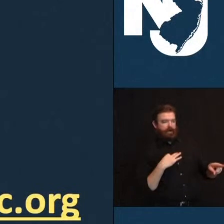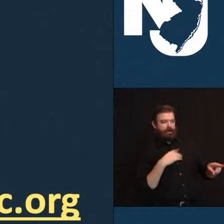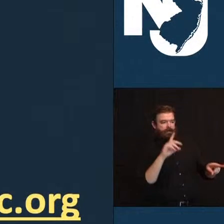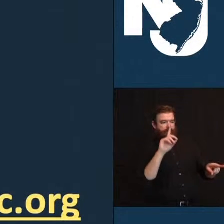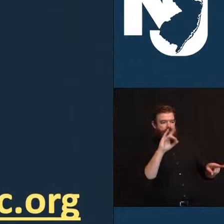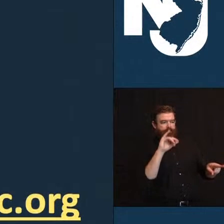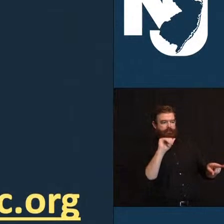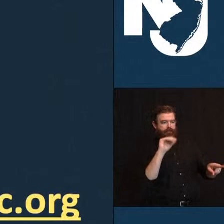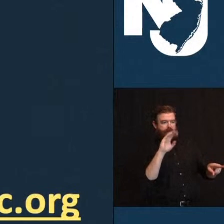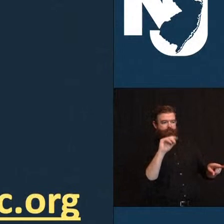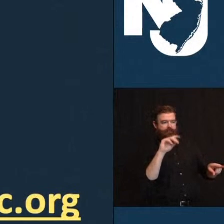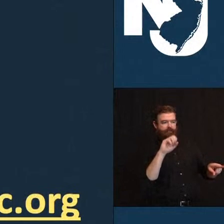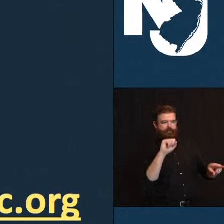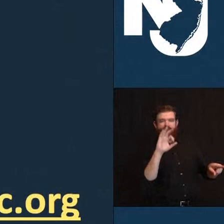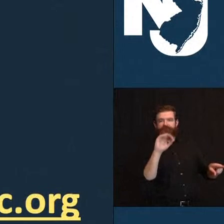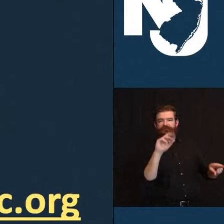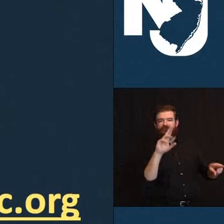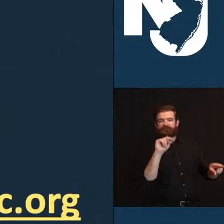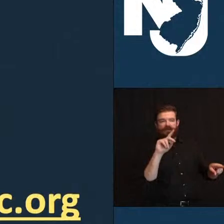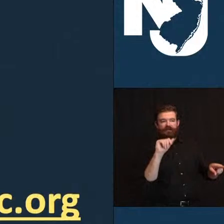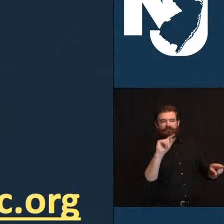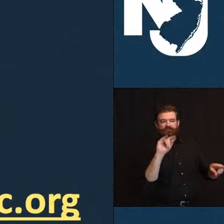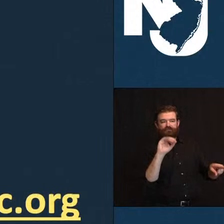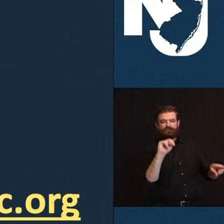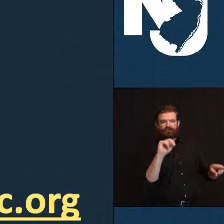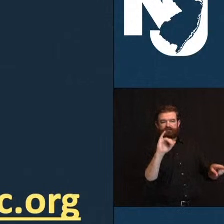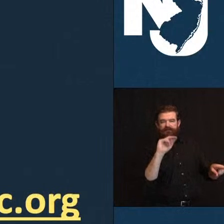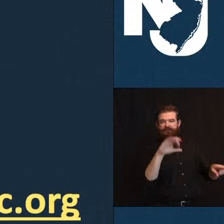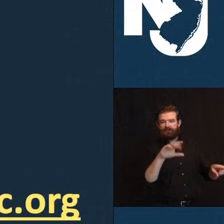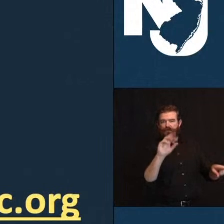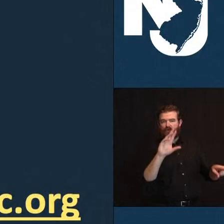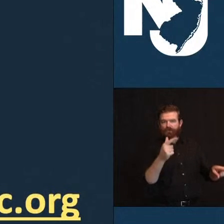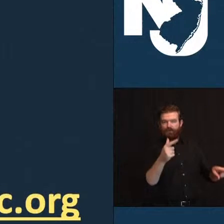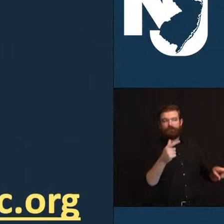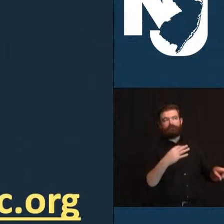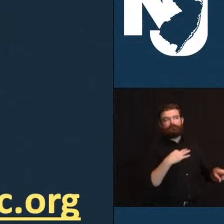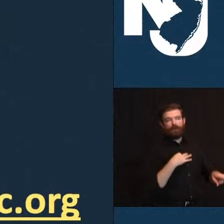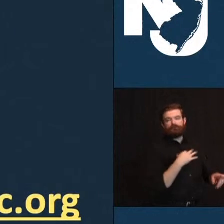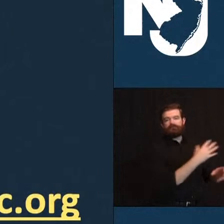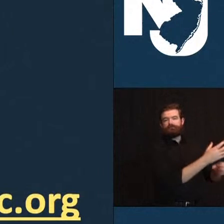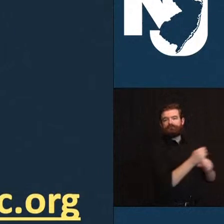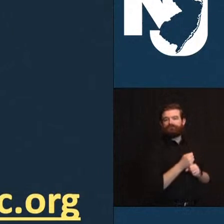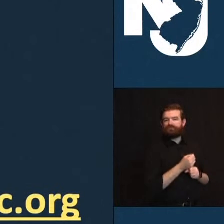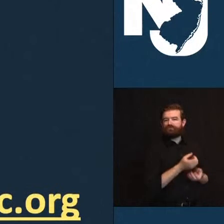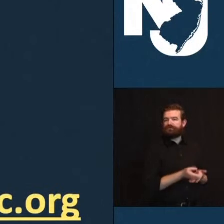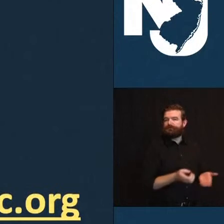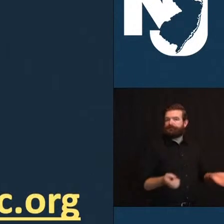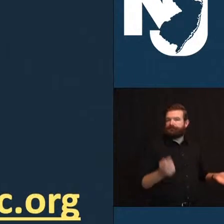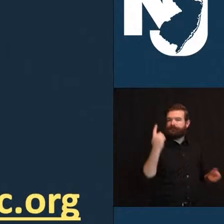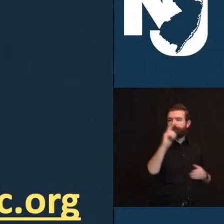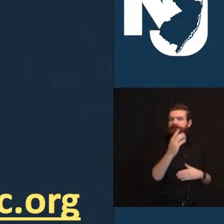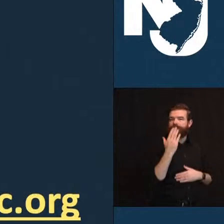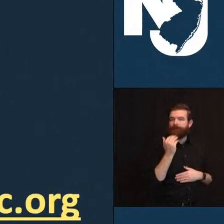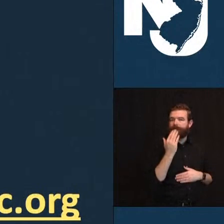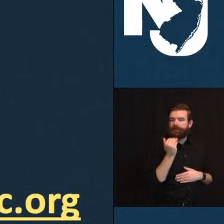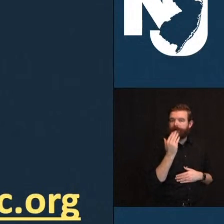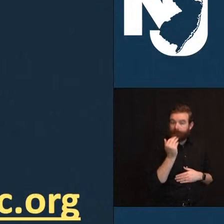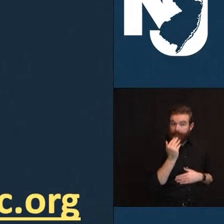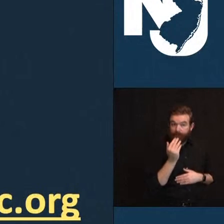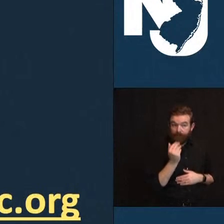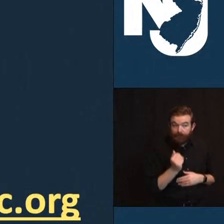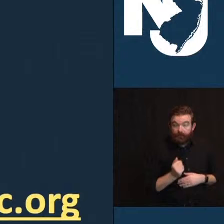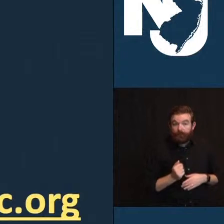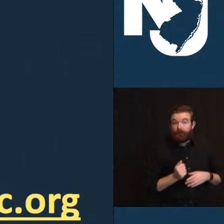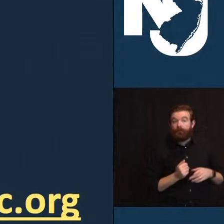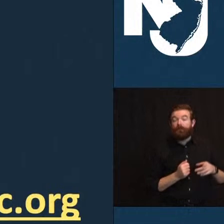diabetesfoundationinc.org. And I want to thank the Diabetes Foundation, number one, but also its partners, Essentia Diabetes